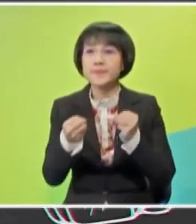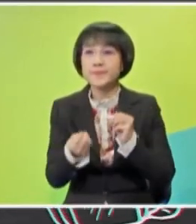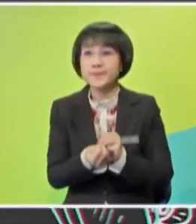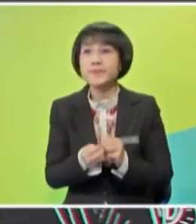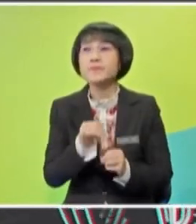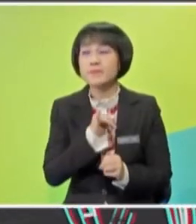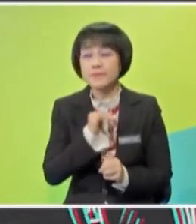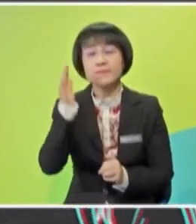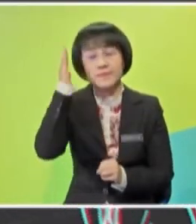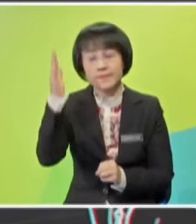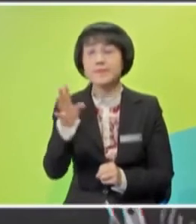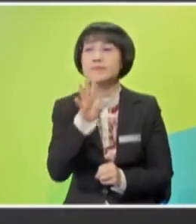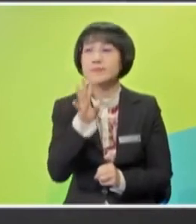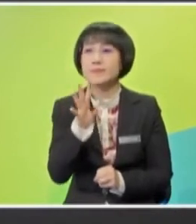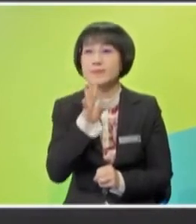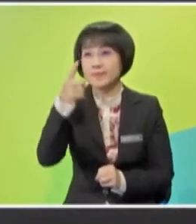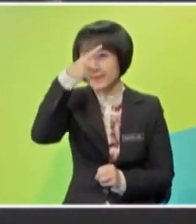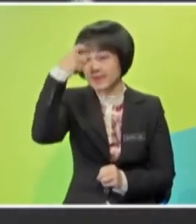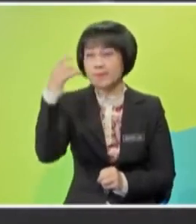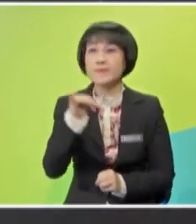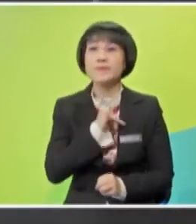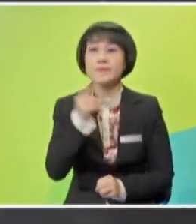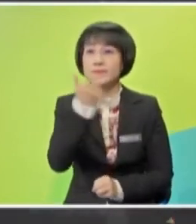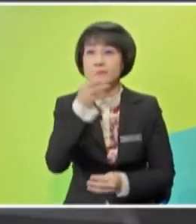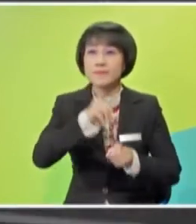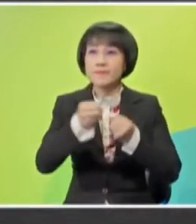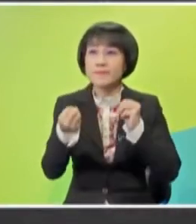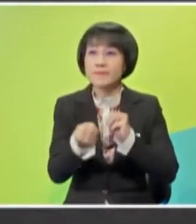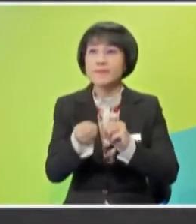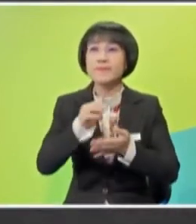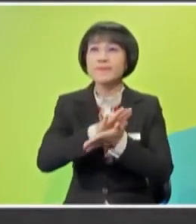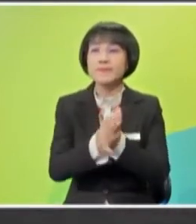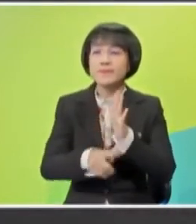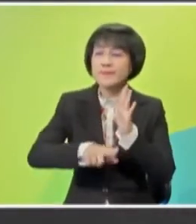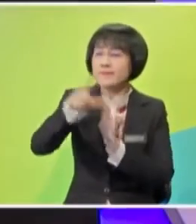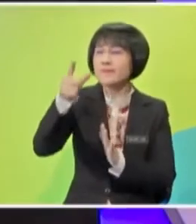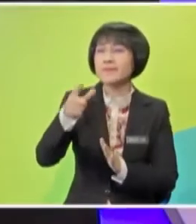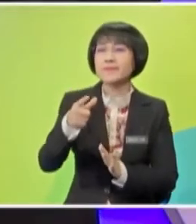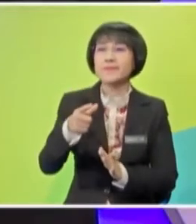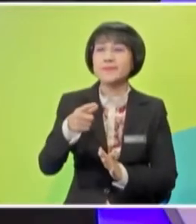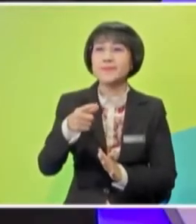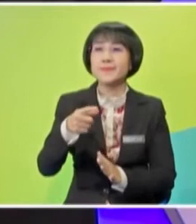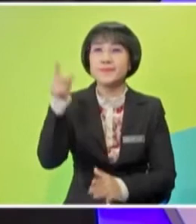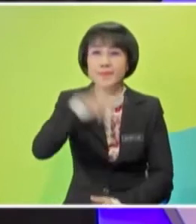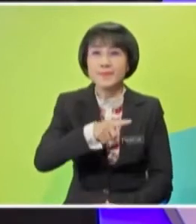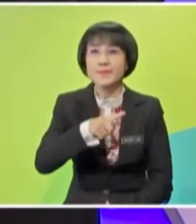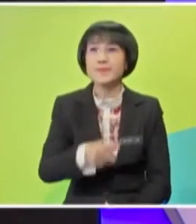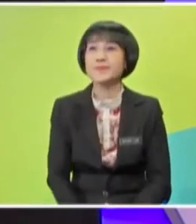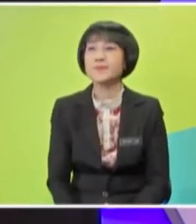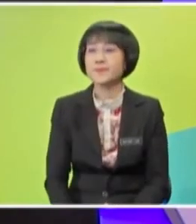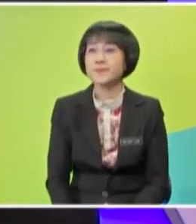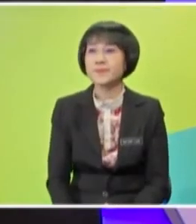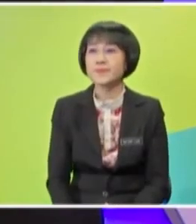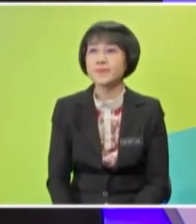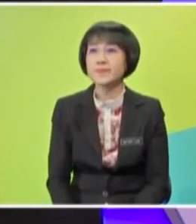become worse, and I love her very much. Okay. So okay. she will try to speak to her friend because she doesn't want